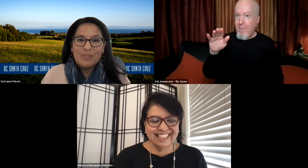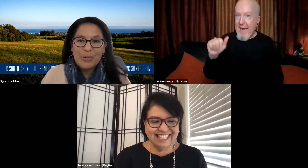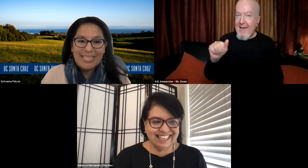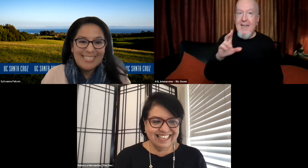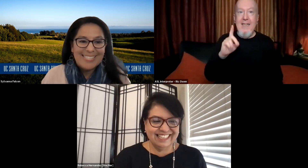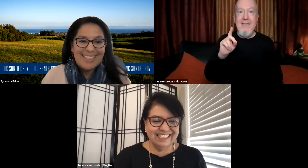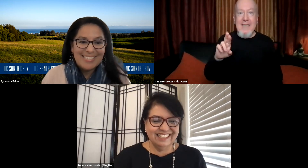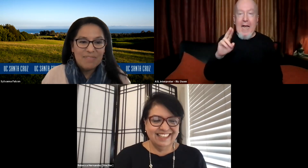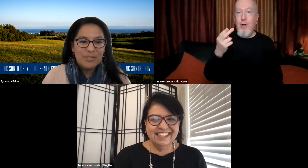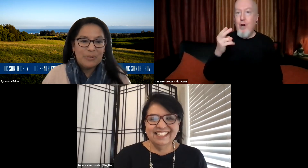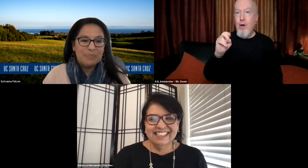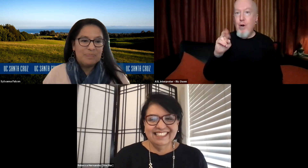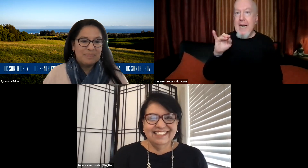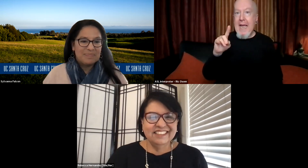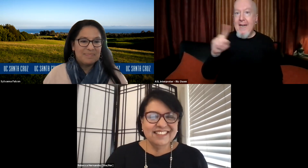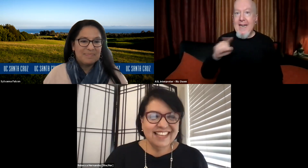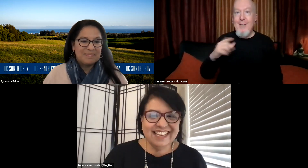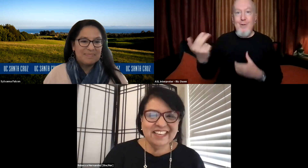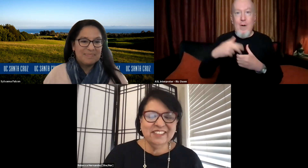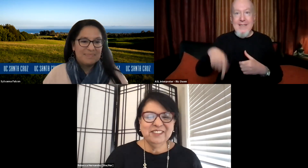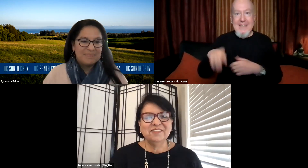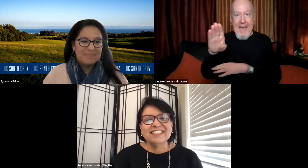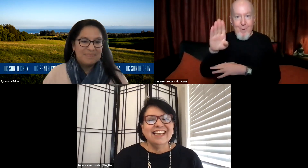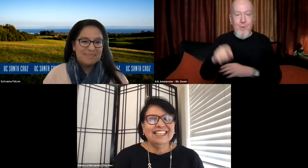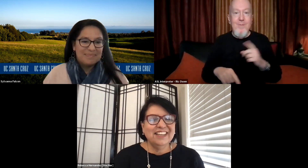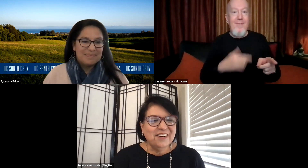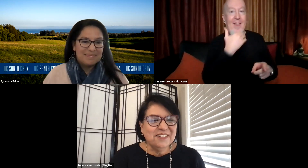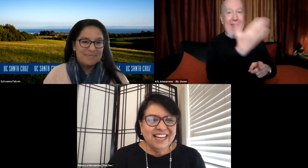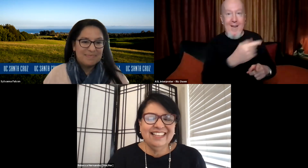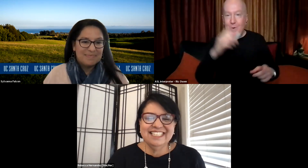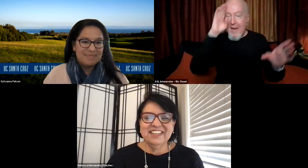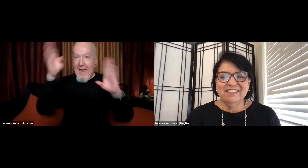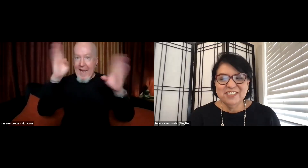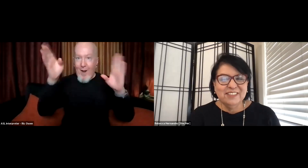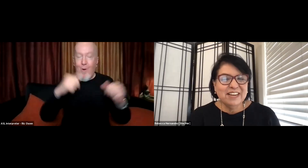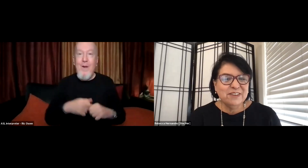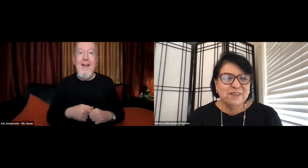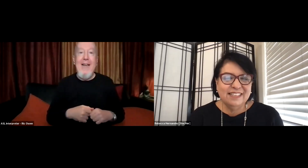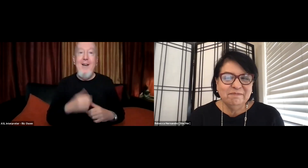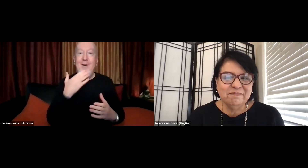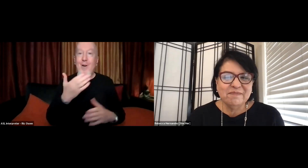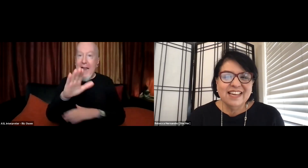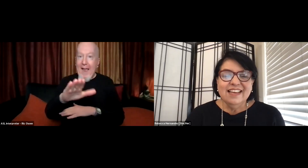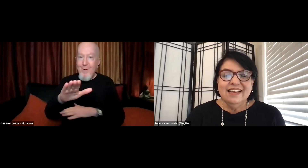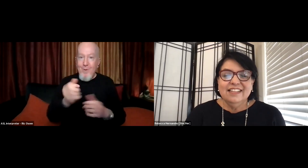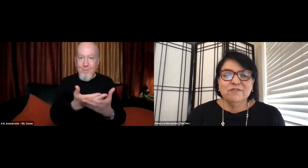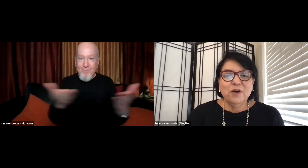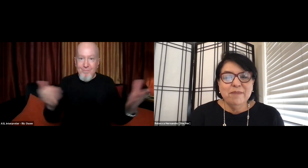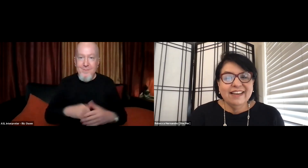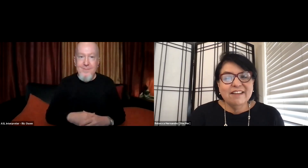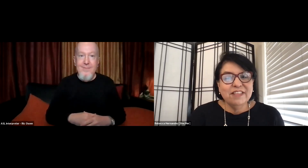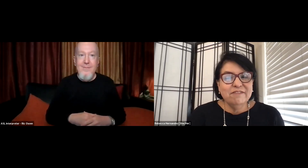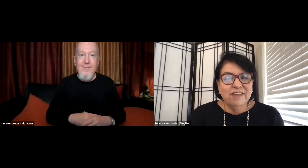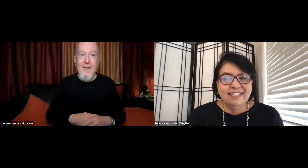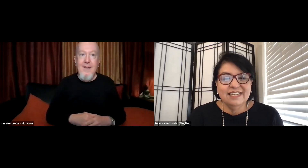hernandez for joining us this afternoon thank you hello hello and good afternoon everyone the